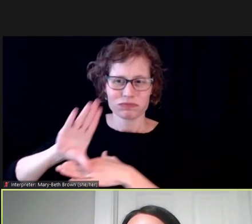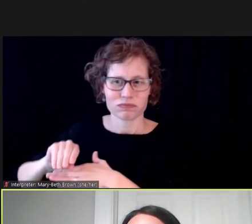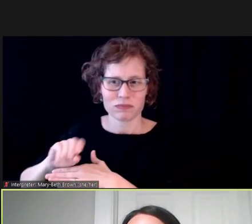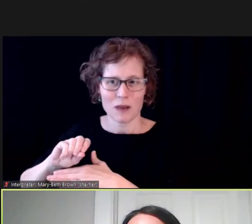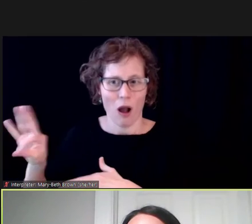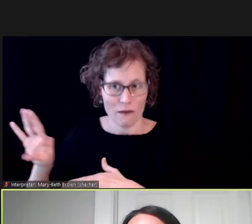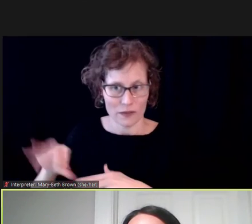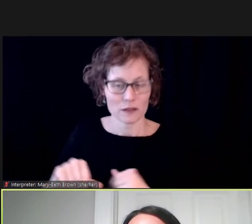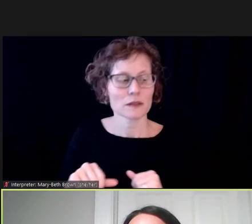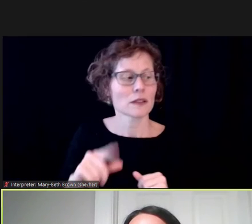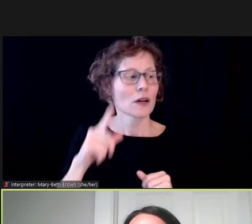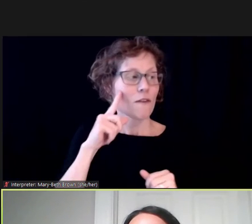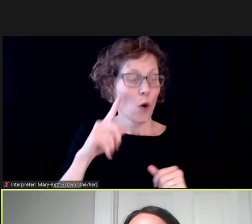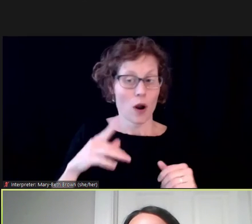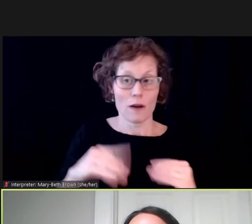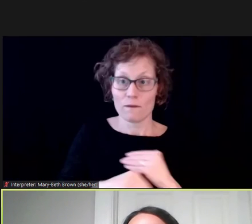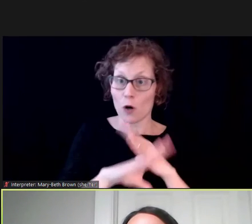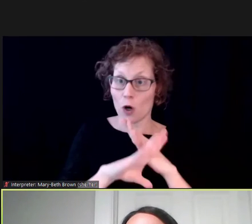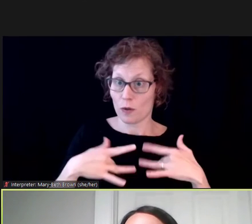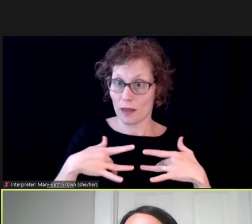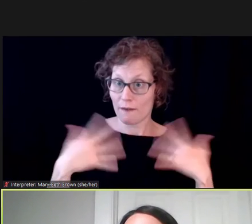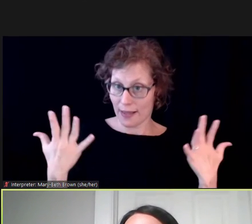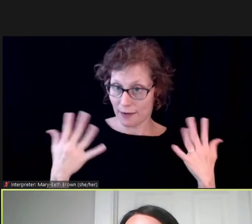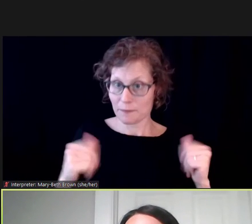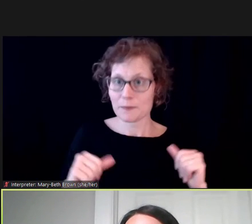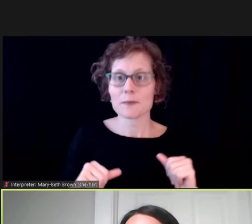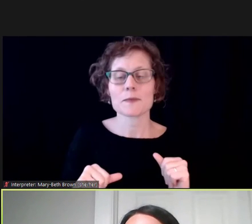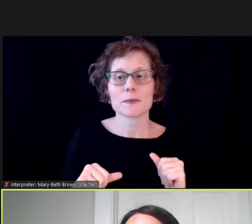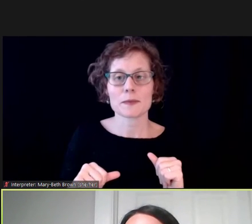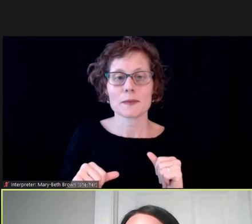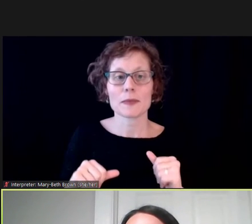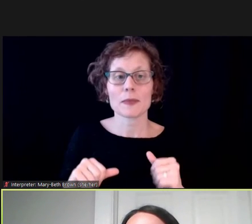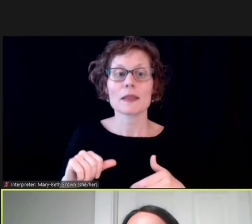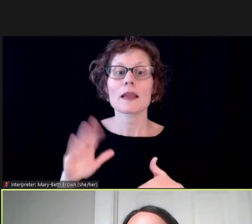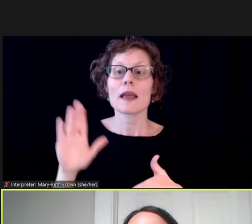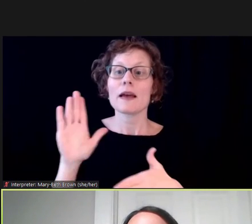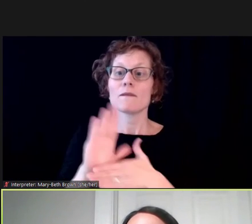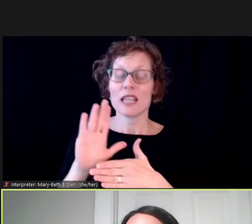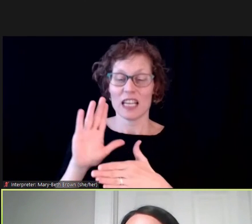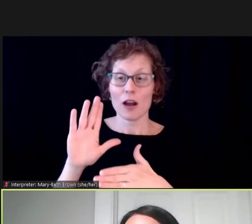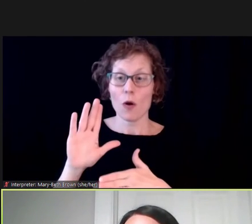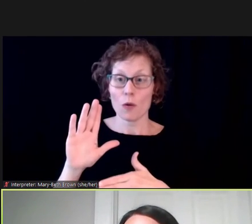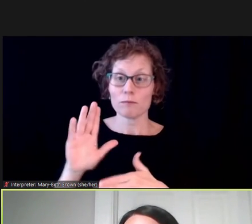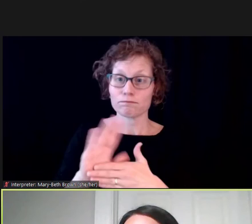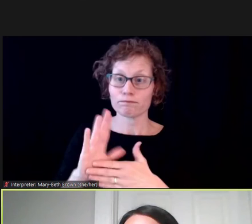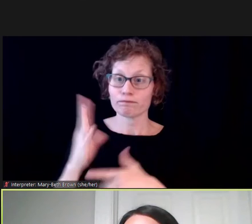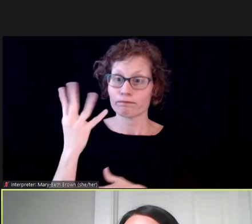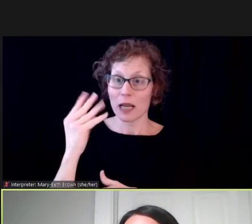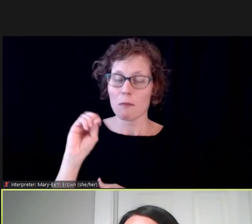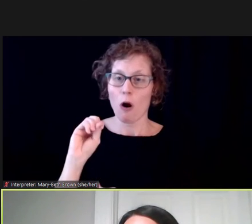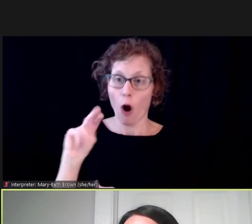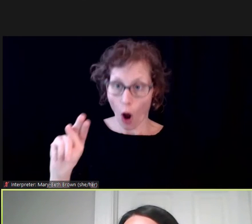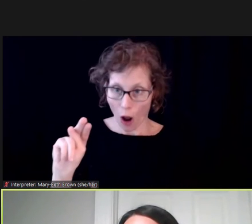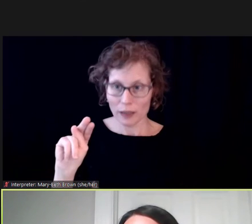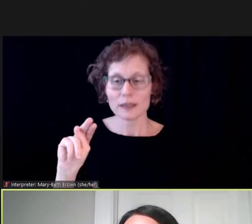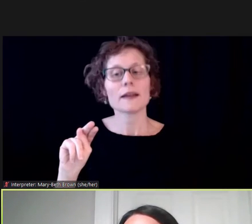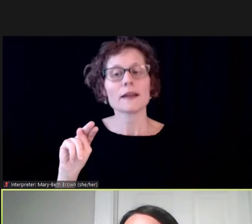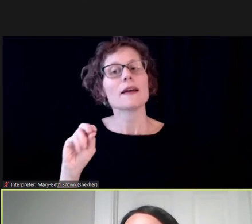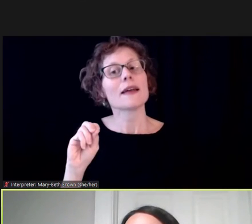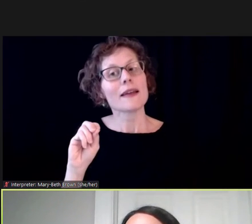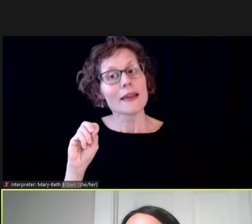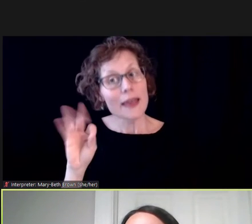For virtual events, video should be on unless there's a presentation being shown, such as